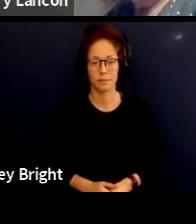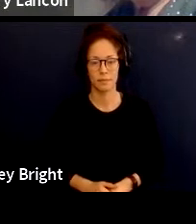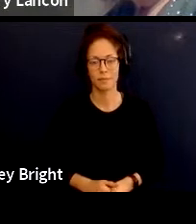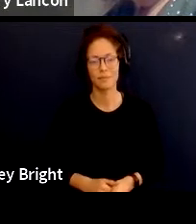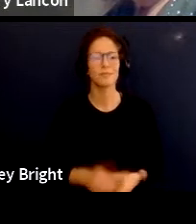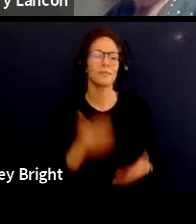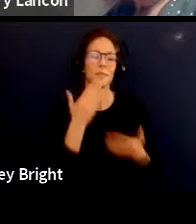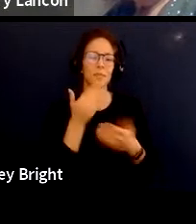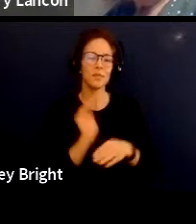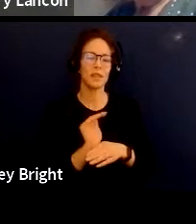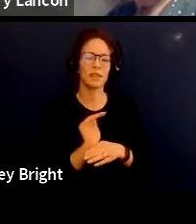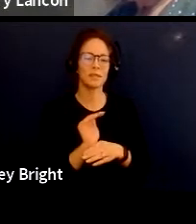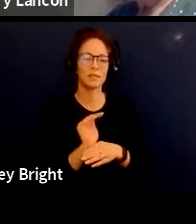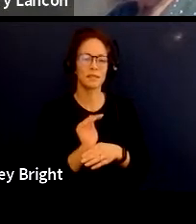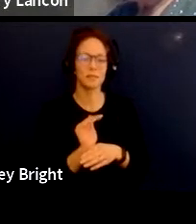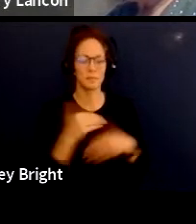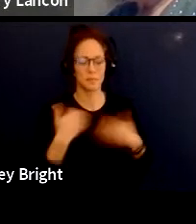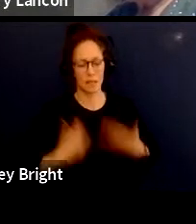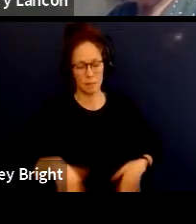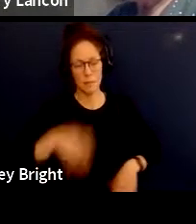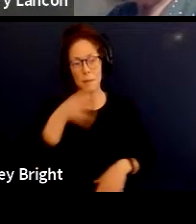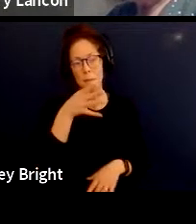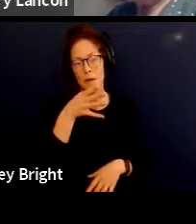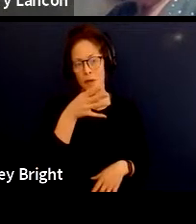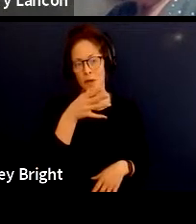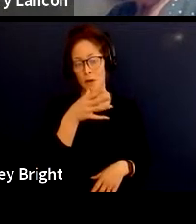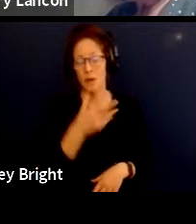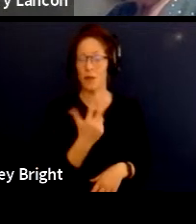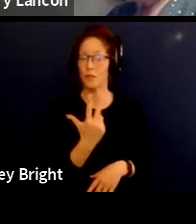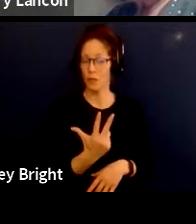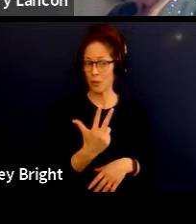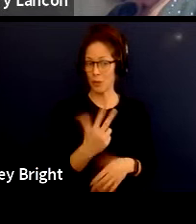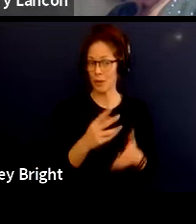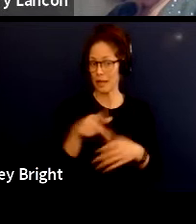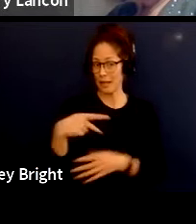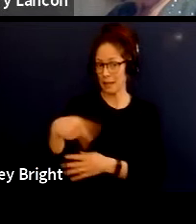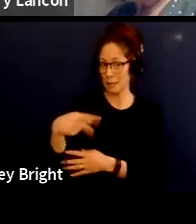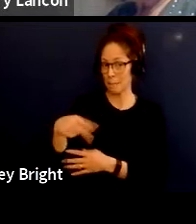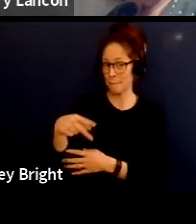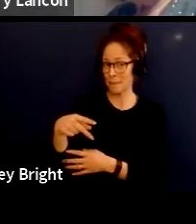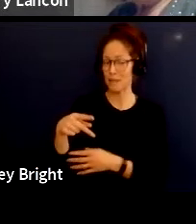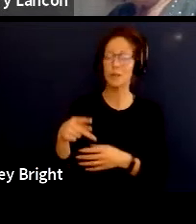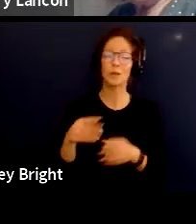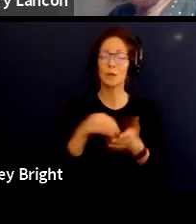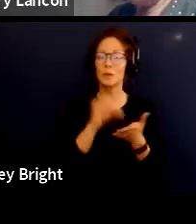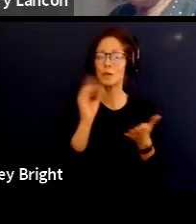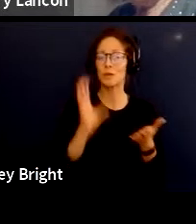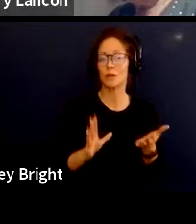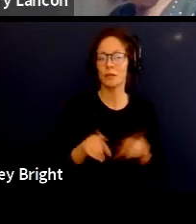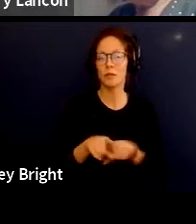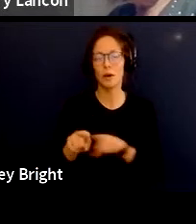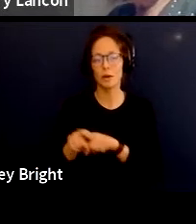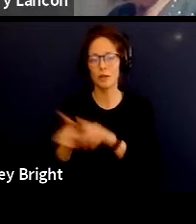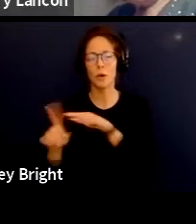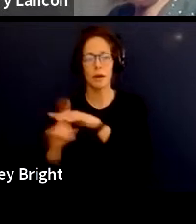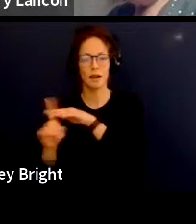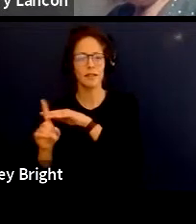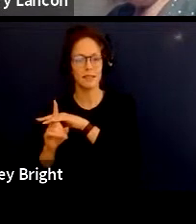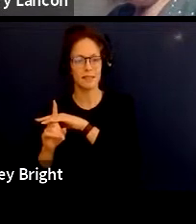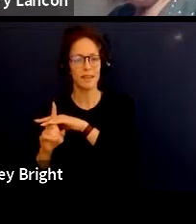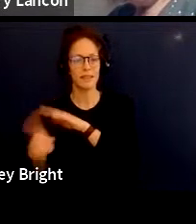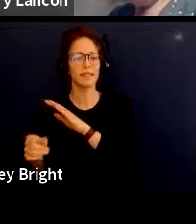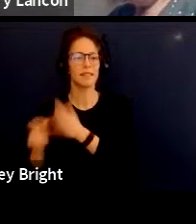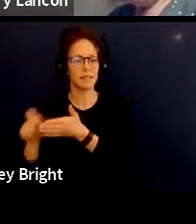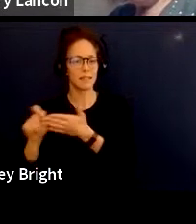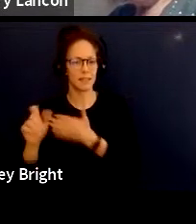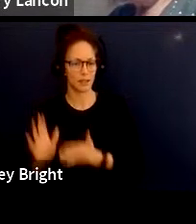Good evening. I'm a mother of three Pasco students and an attendance clerk. And everybody's talking about their